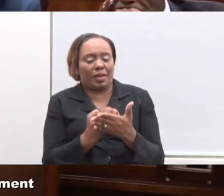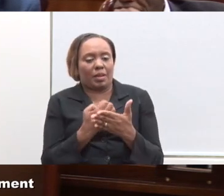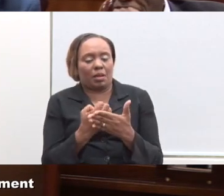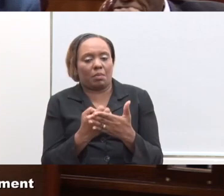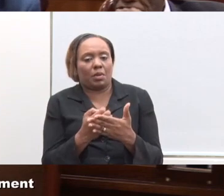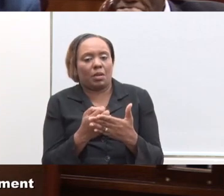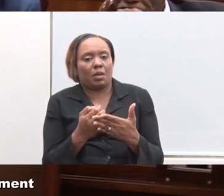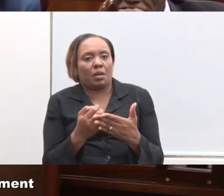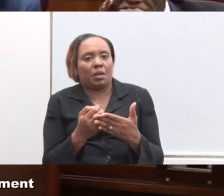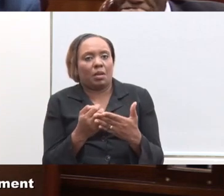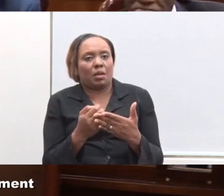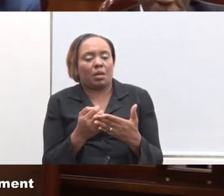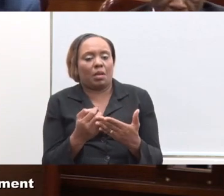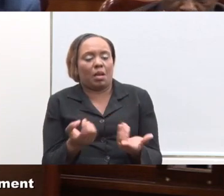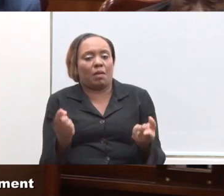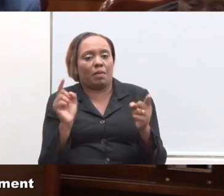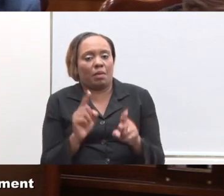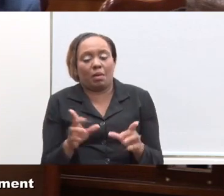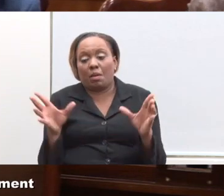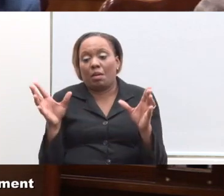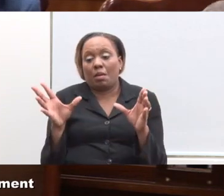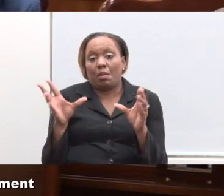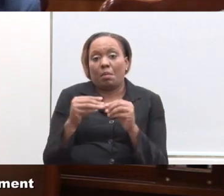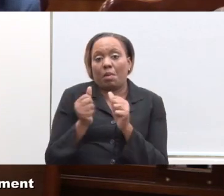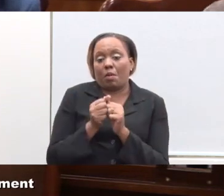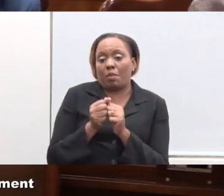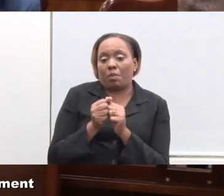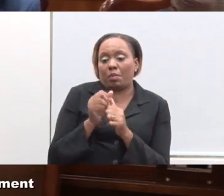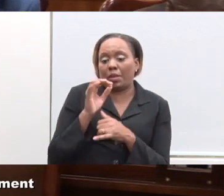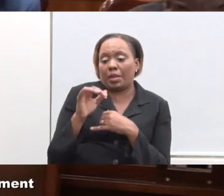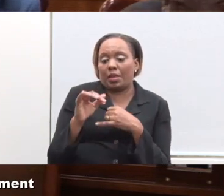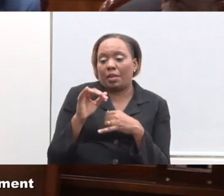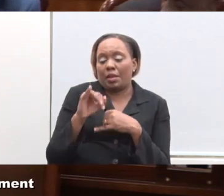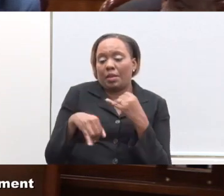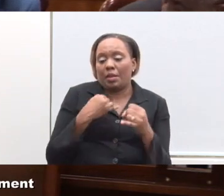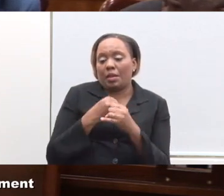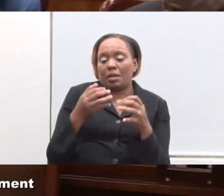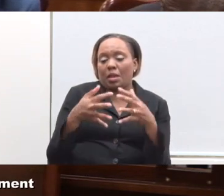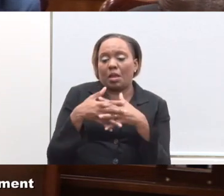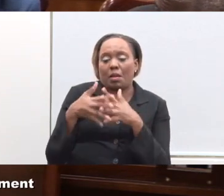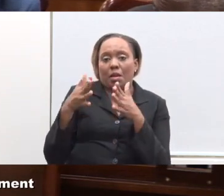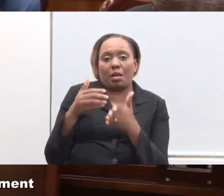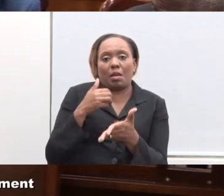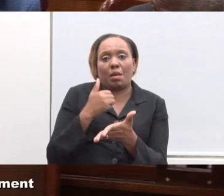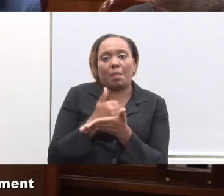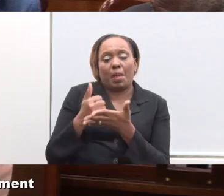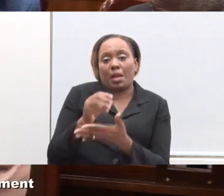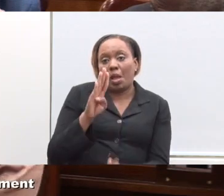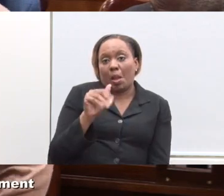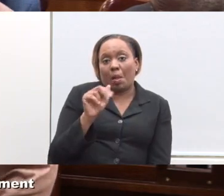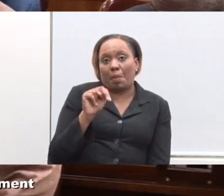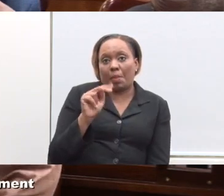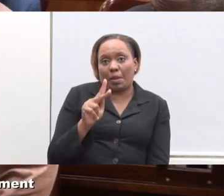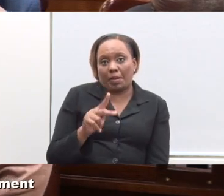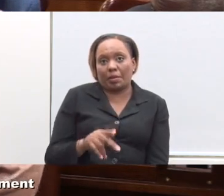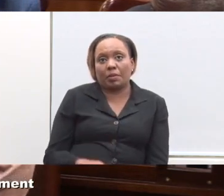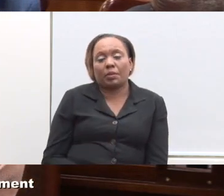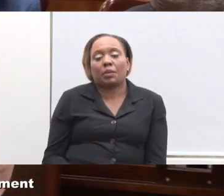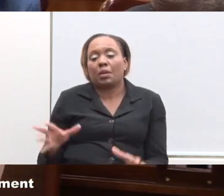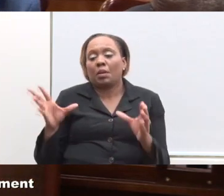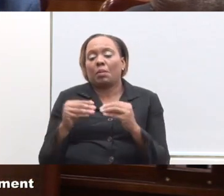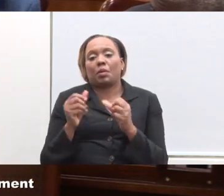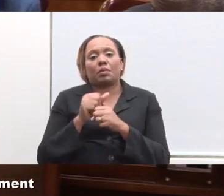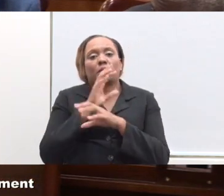myself met with the Inter-American Development Bank today, with other Caribbean countries, and with the President of the bank, and